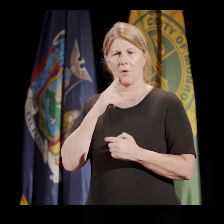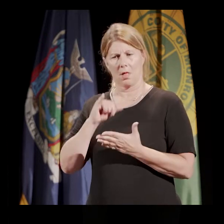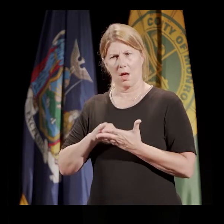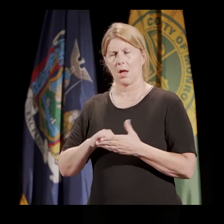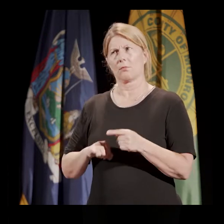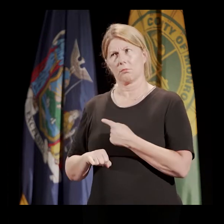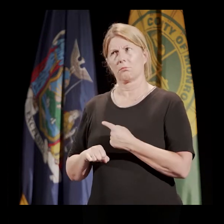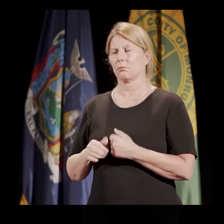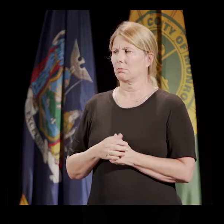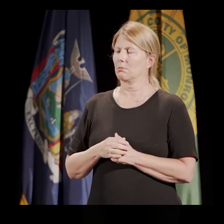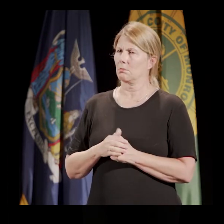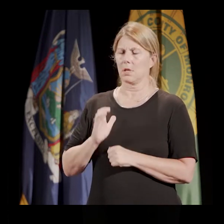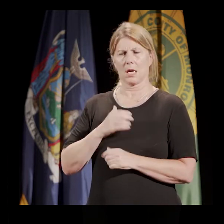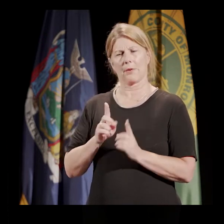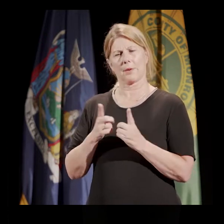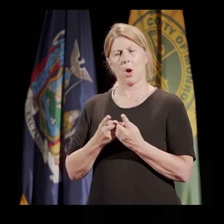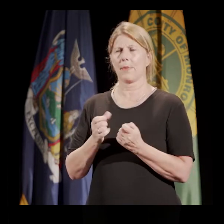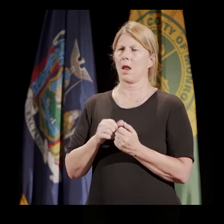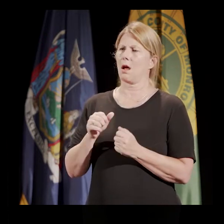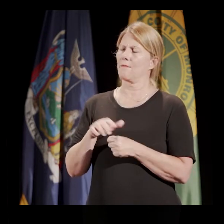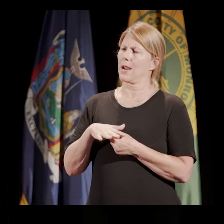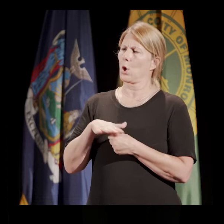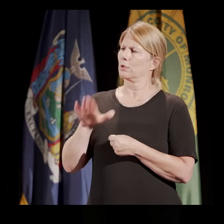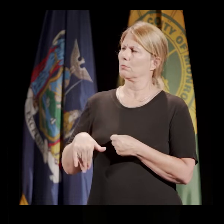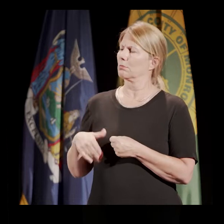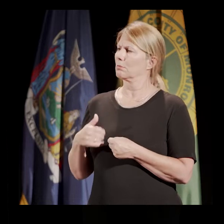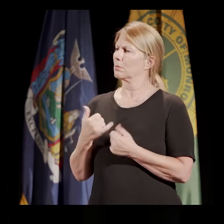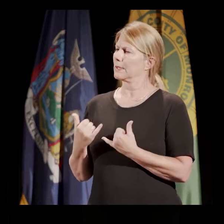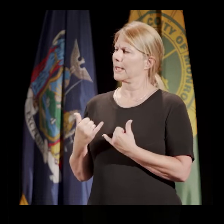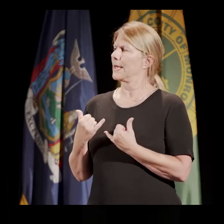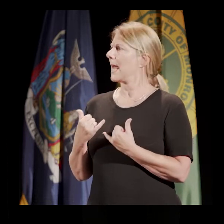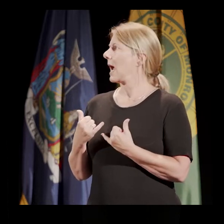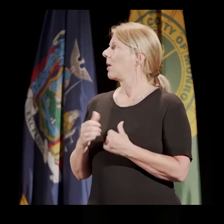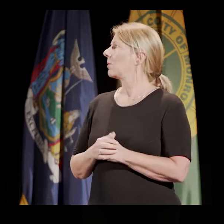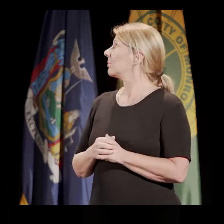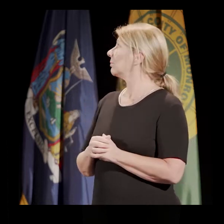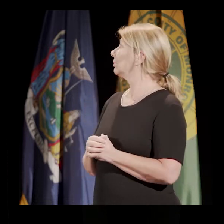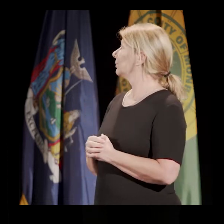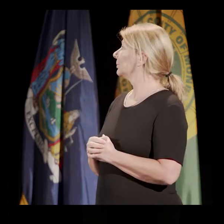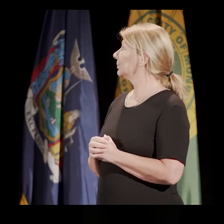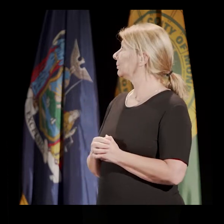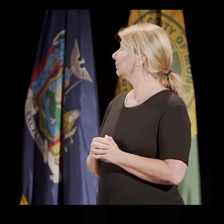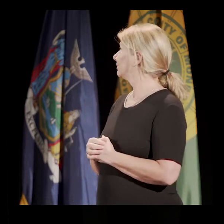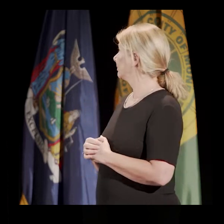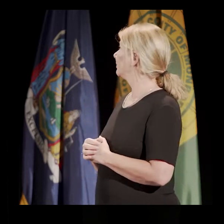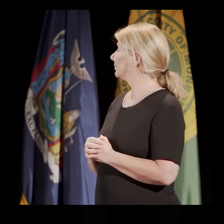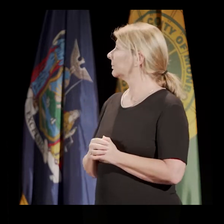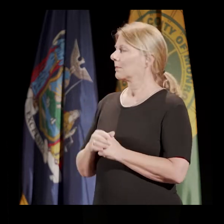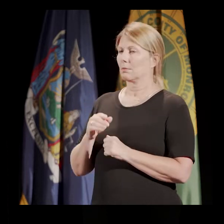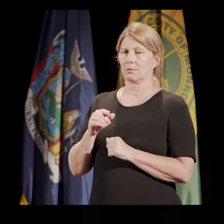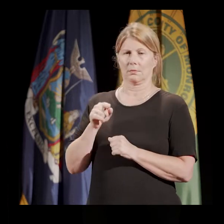goal. Our Department of Neighborhood and Business Development is now under the direction of Commissioner Dana Miller. He knows that one of the